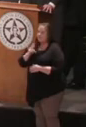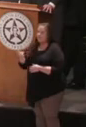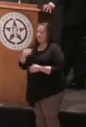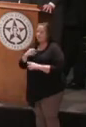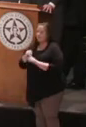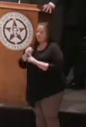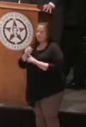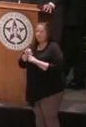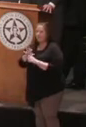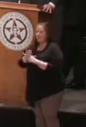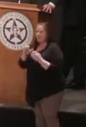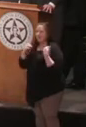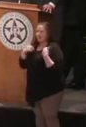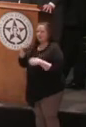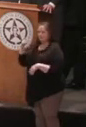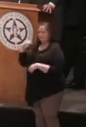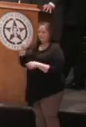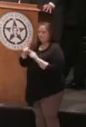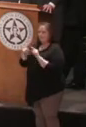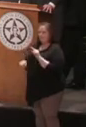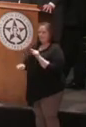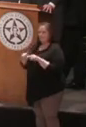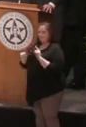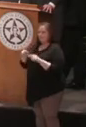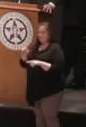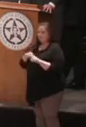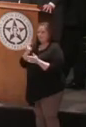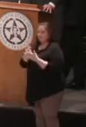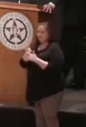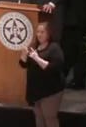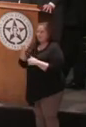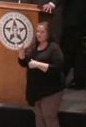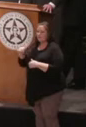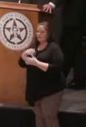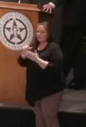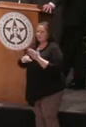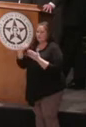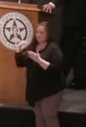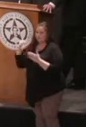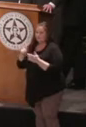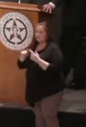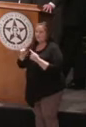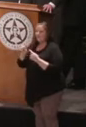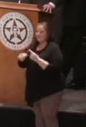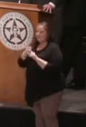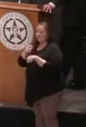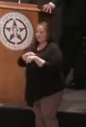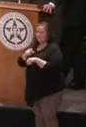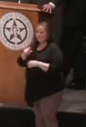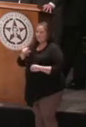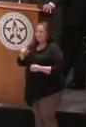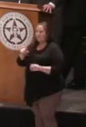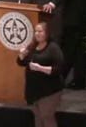that I had scoliosis. The summer after I graduated high school, I had to have surgery. And by that point, my spine